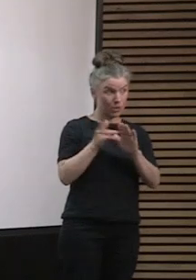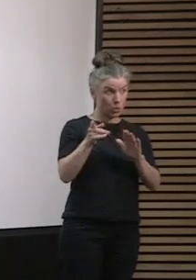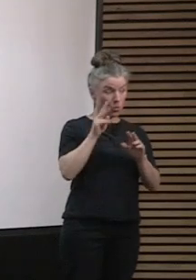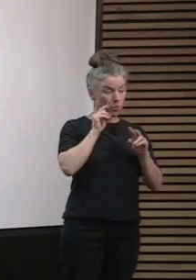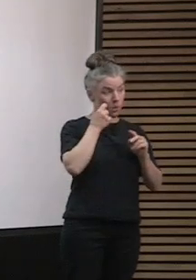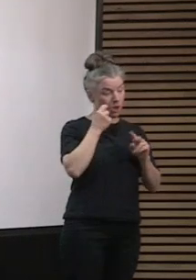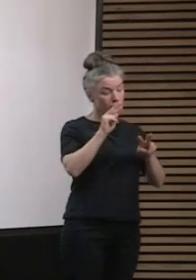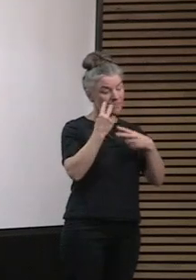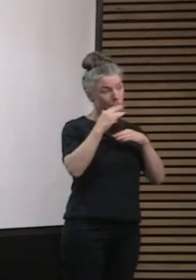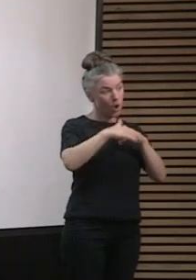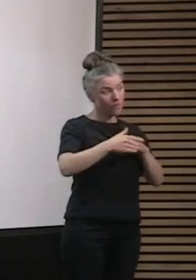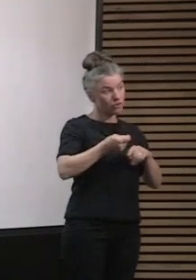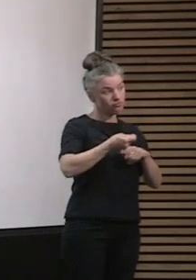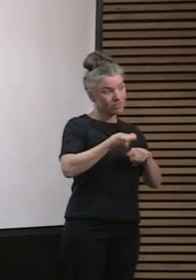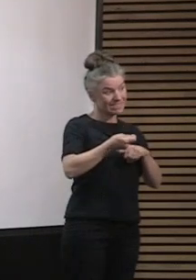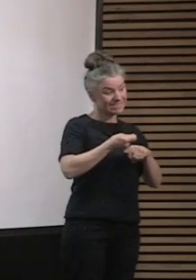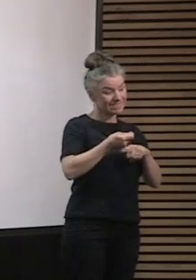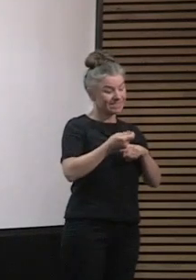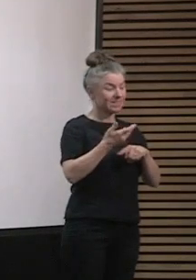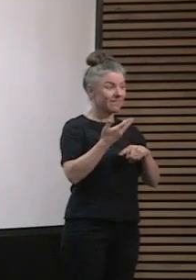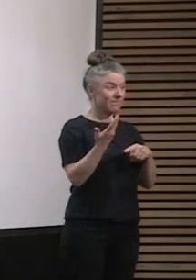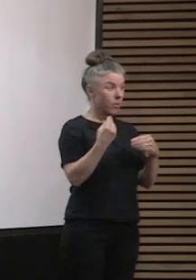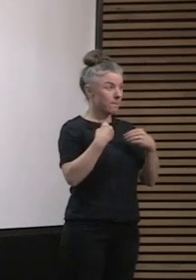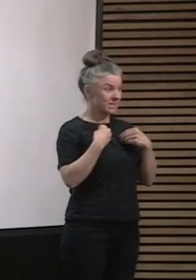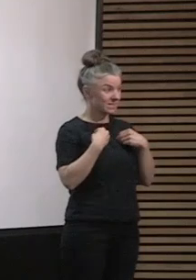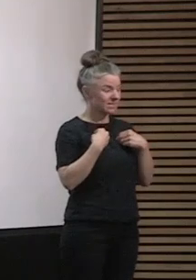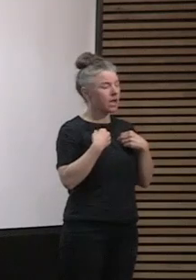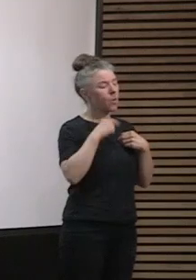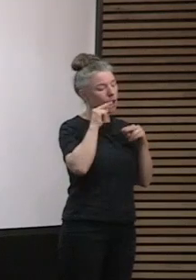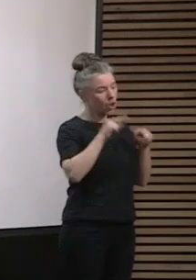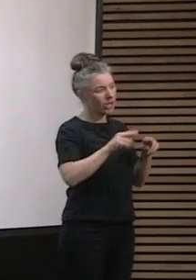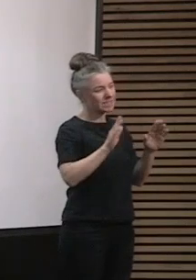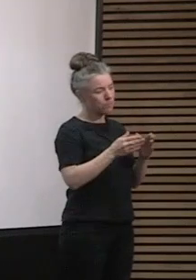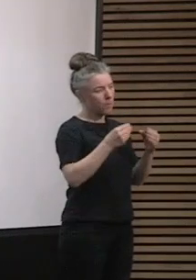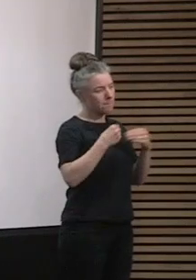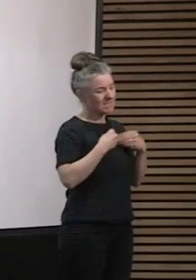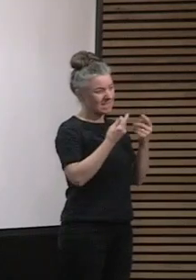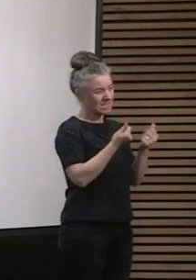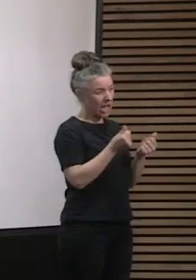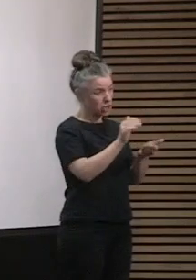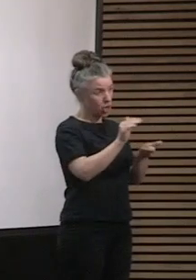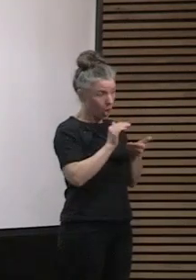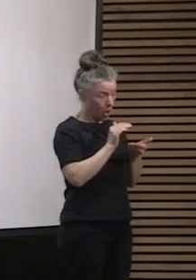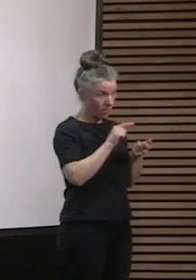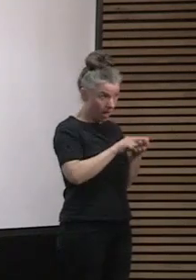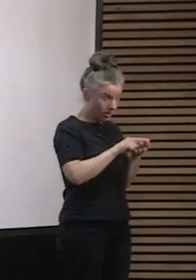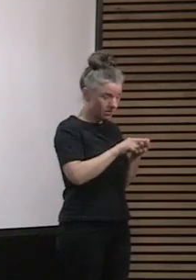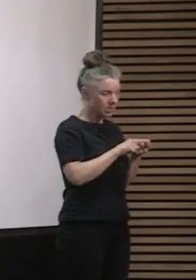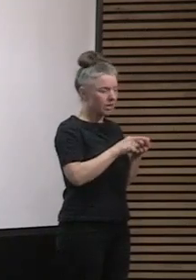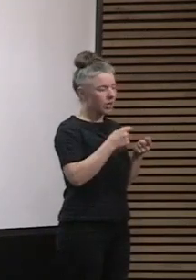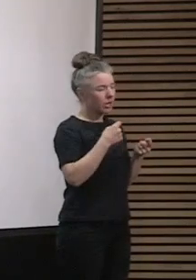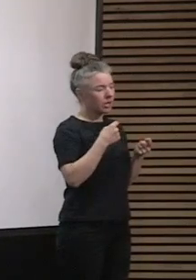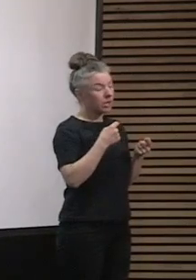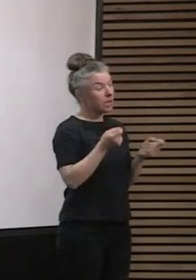the schemes that we've got, such as the small business cash flow loan scheme, and obviously we can come back on that. But what we thought was very